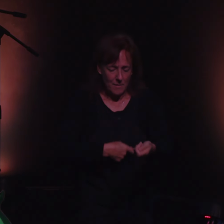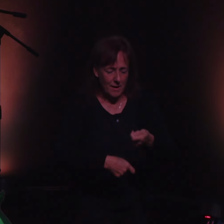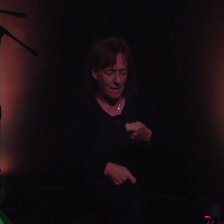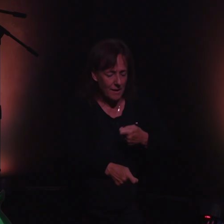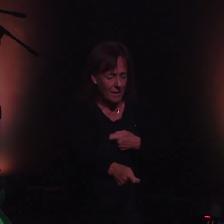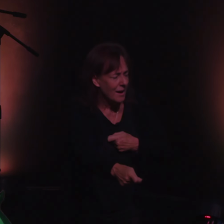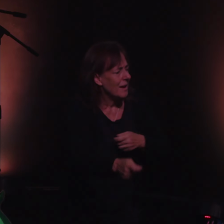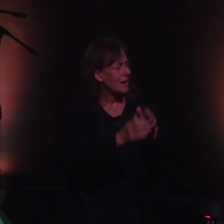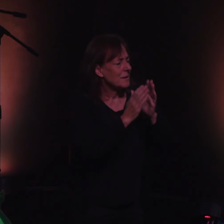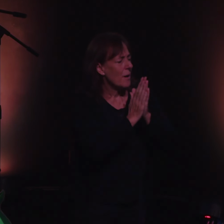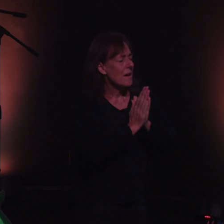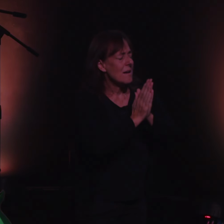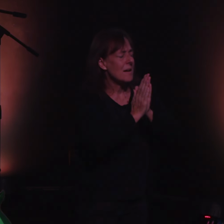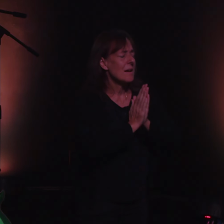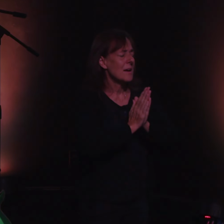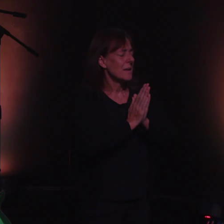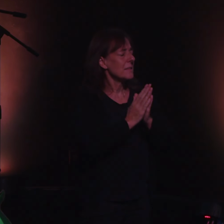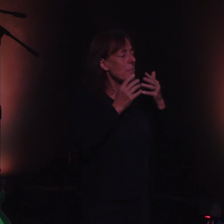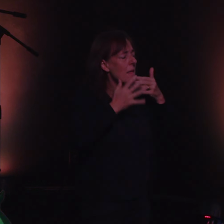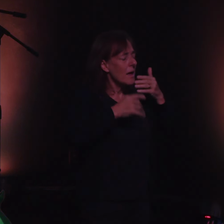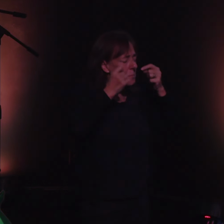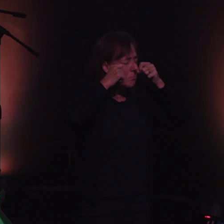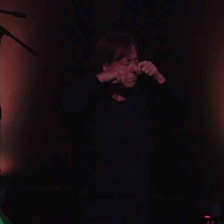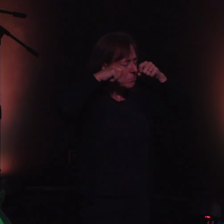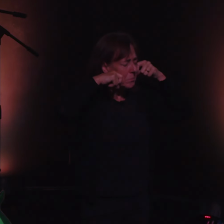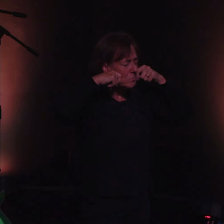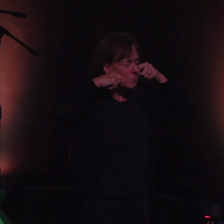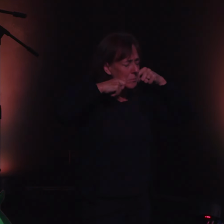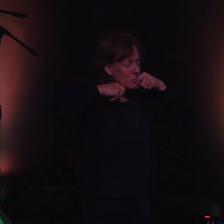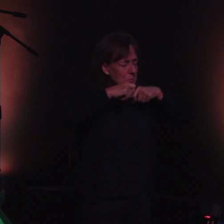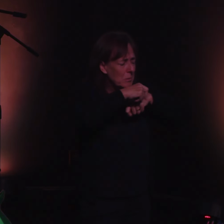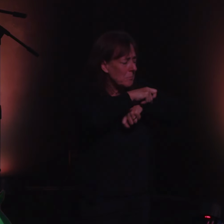praying so hard that literal blood is coming out of his pores.